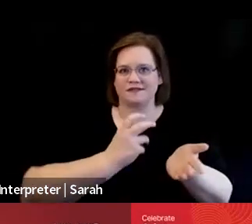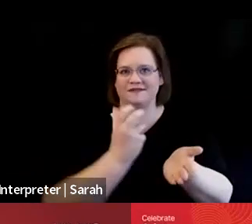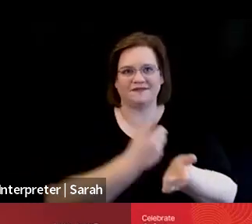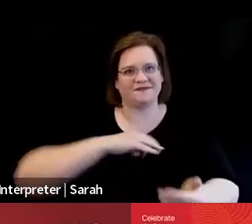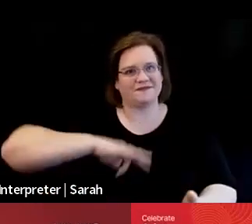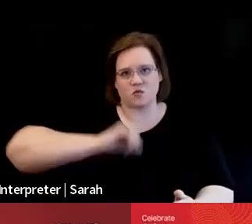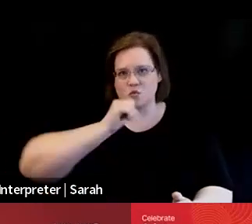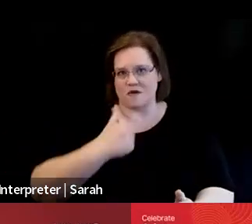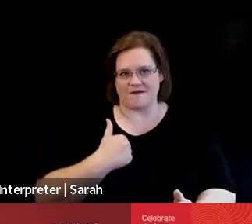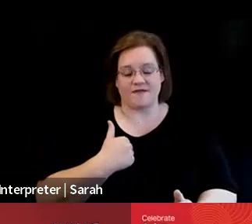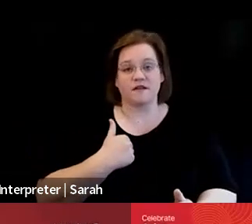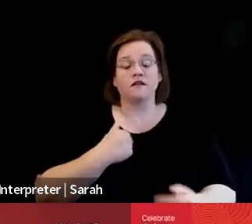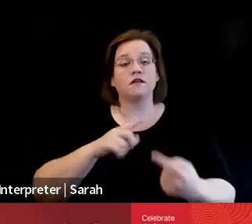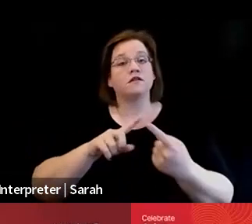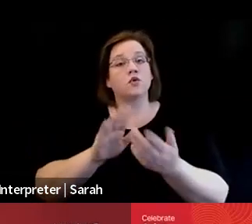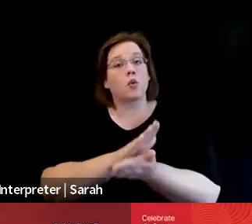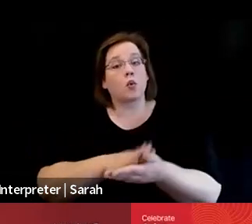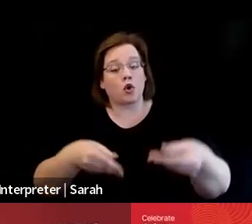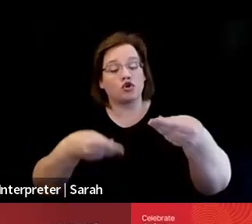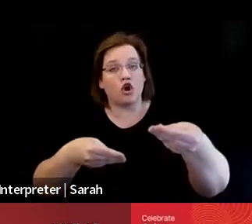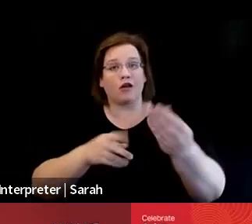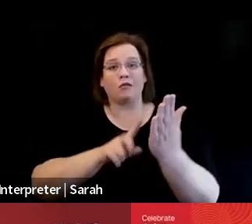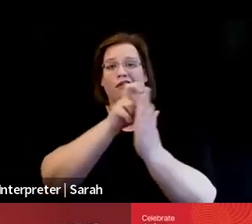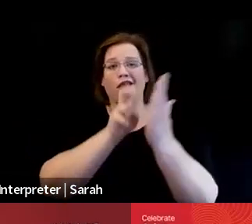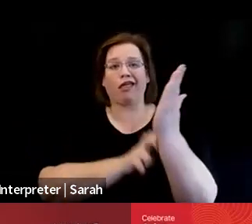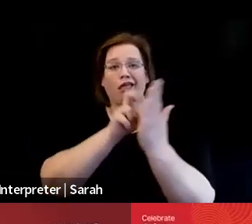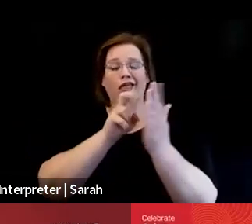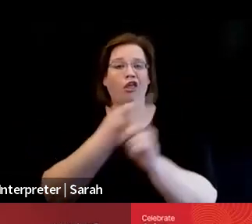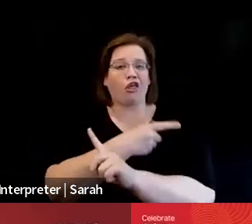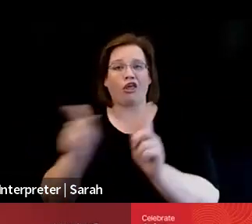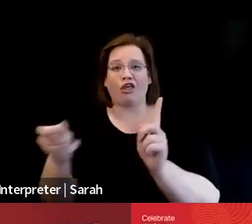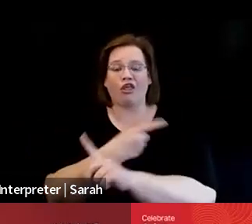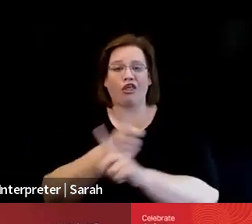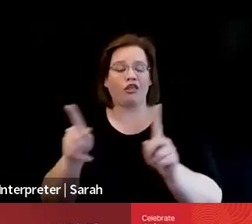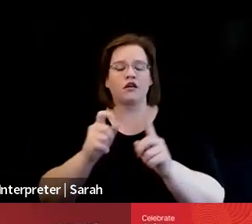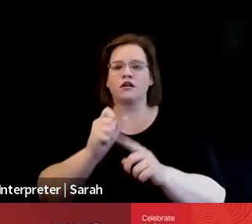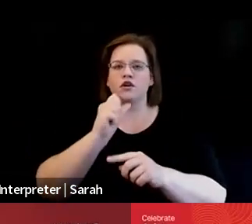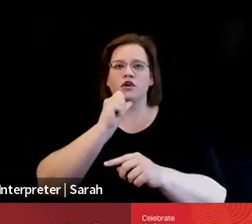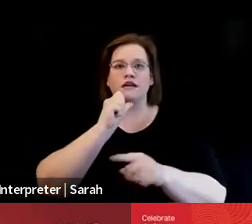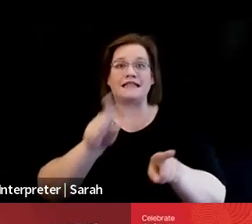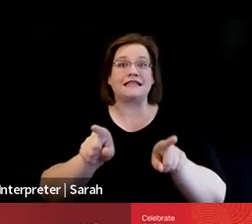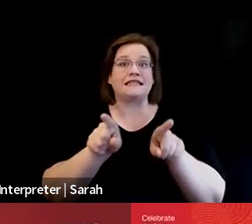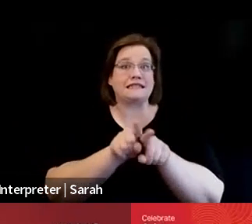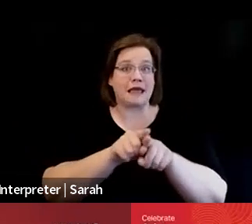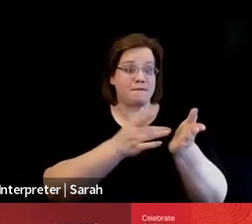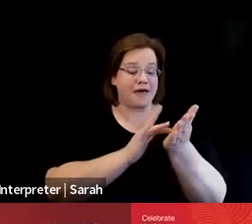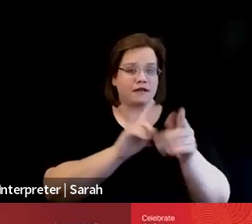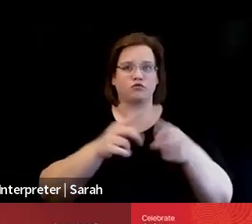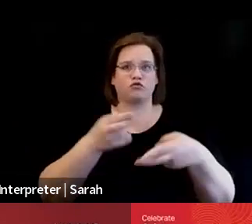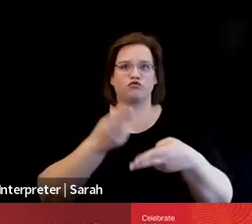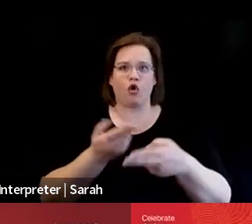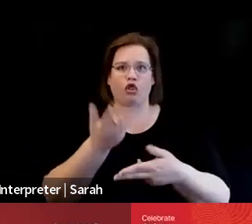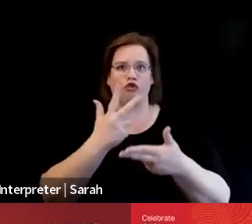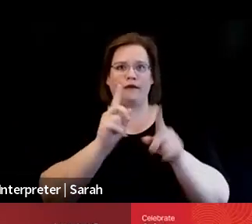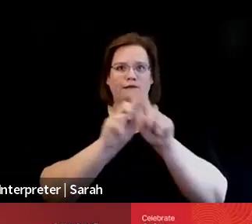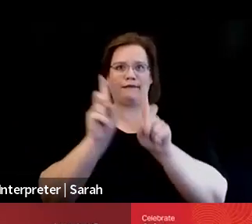so when you're looking at documents that are disorganized, that are using inconsistent terminology, we're calling up the same medication by 3 different names.